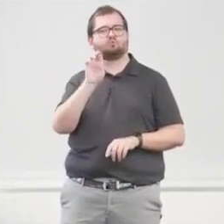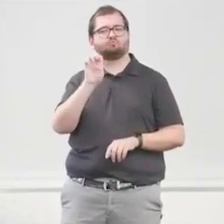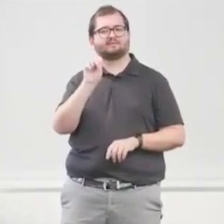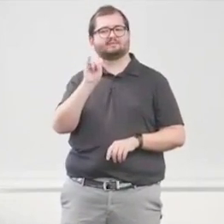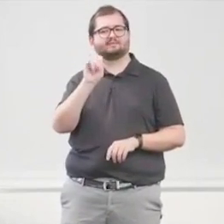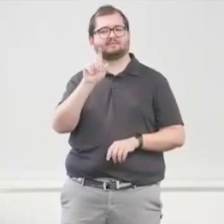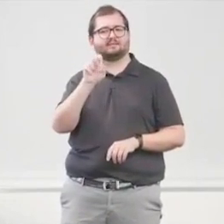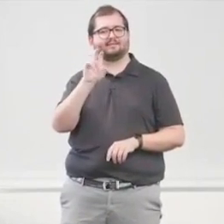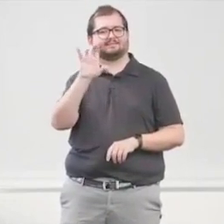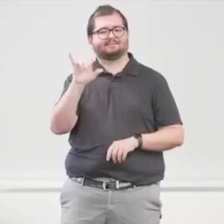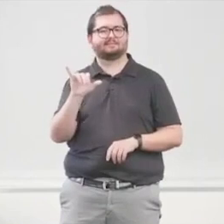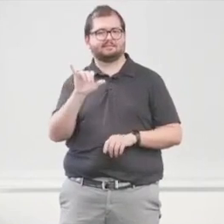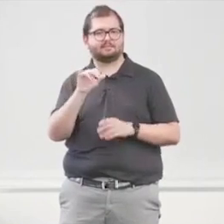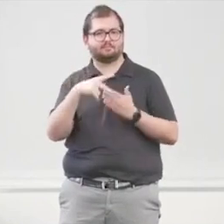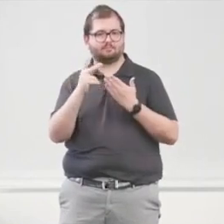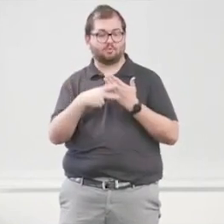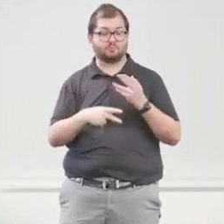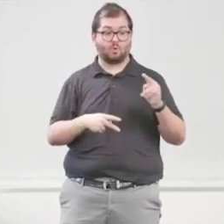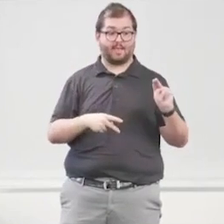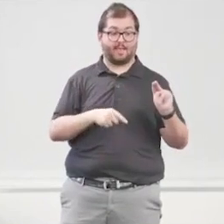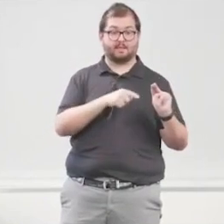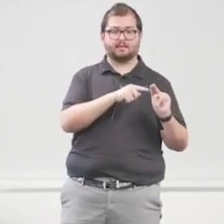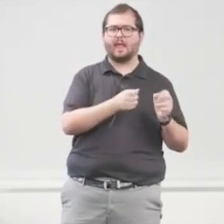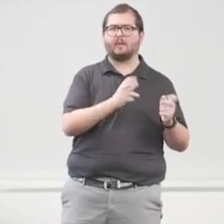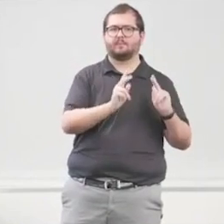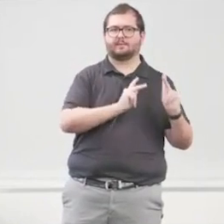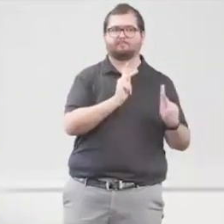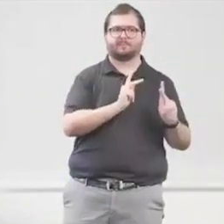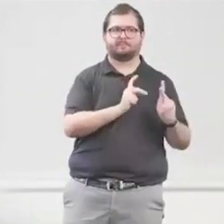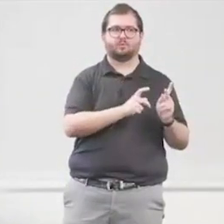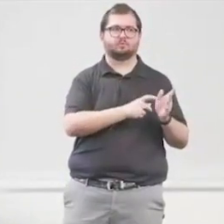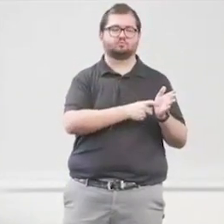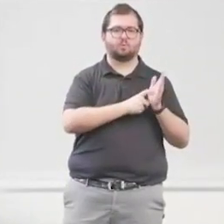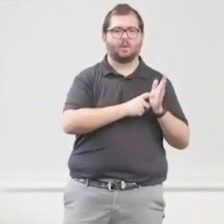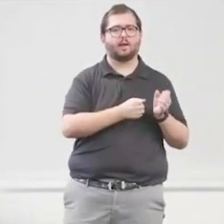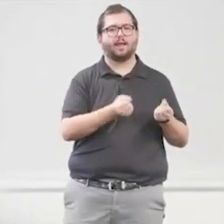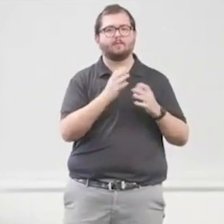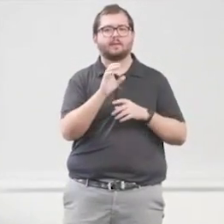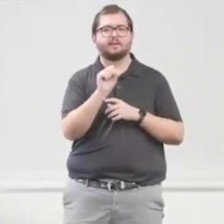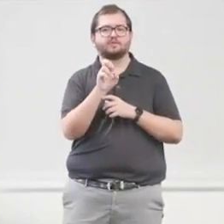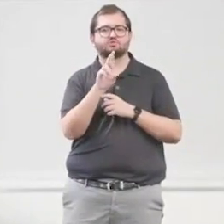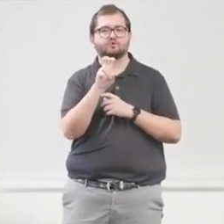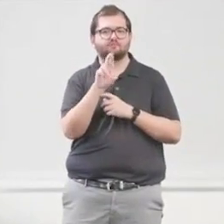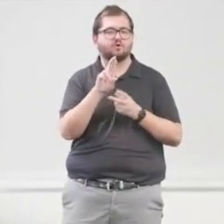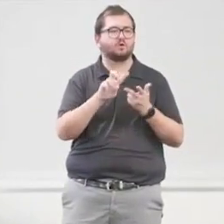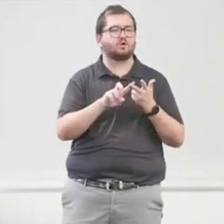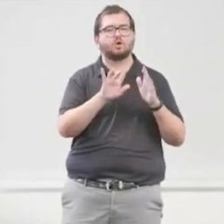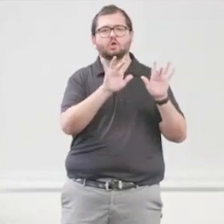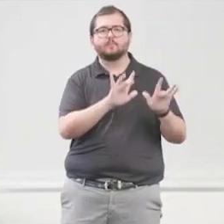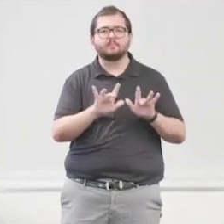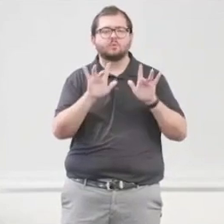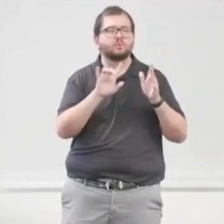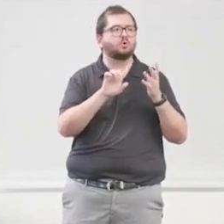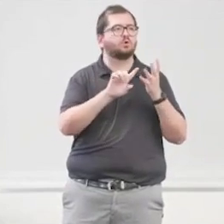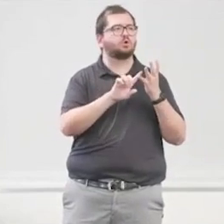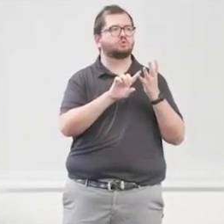the number of people you need on staff, or N is the number of servers, the number of computers, or the connections to